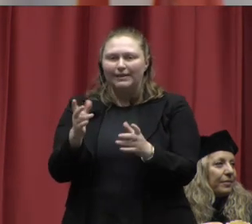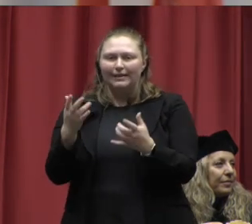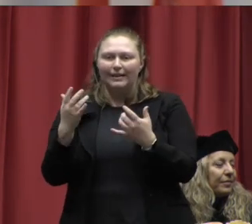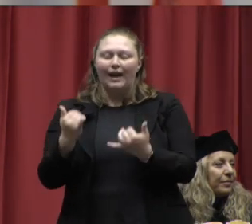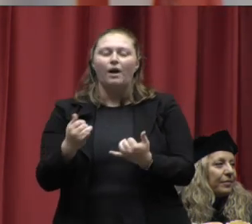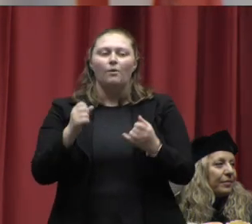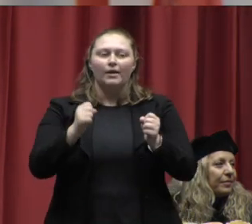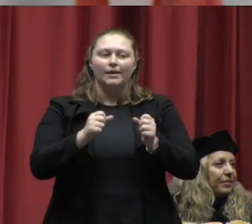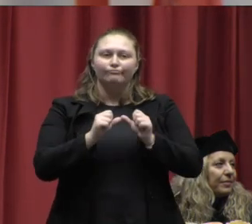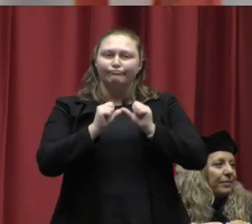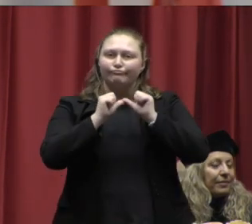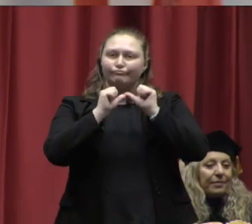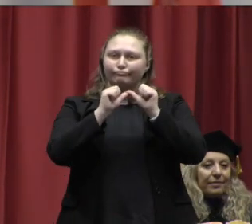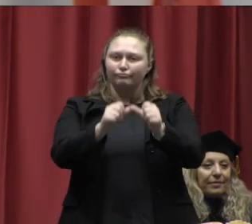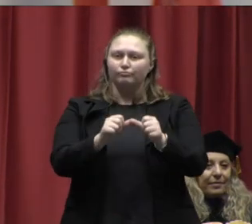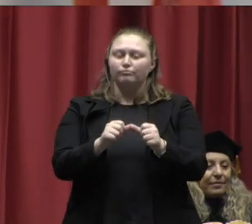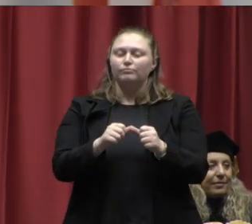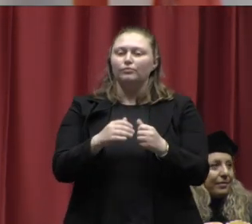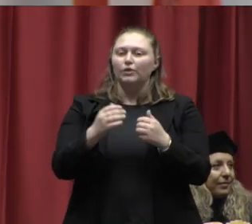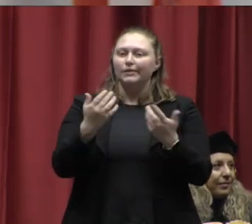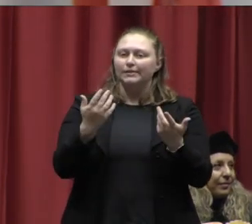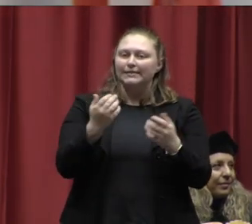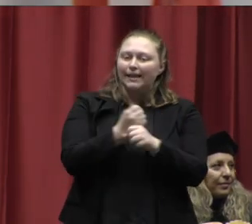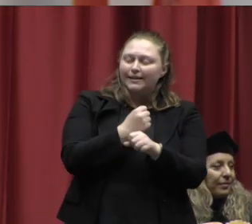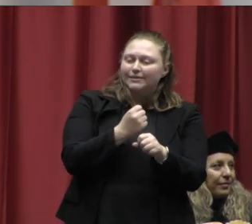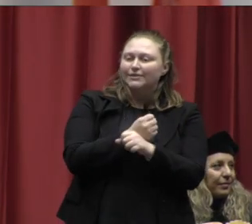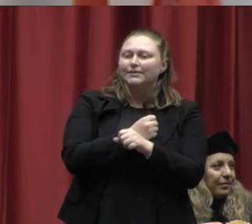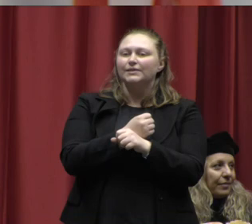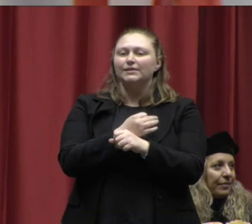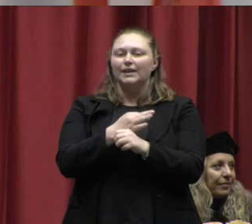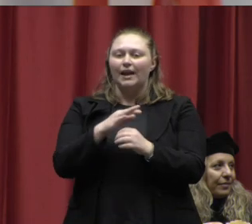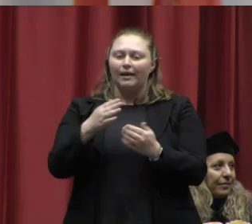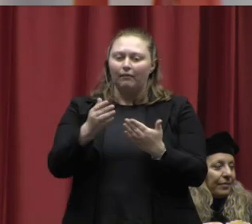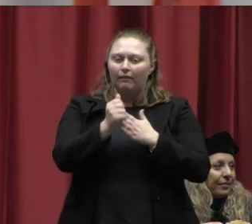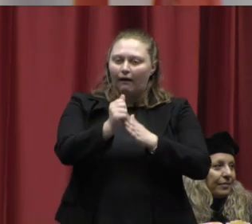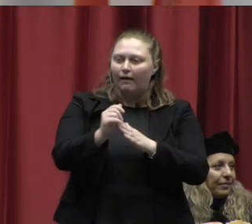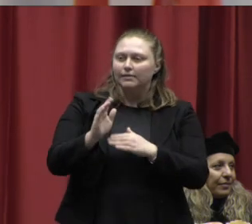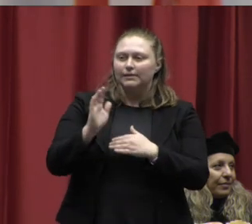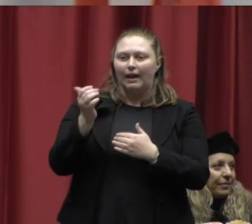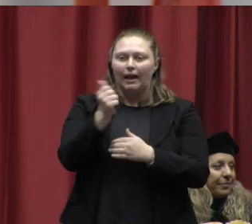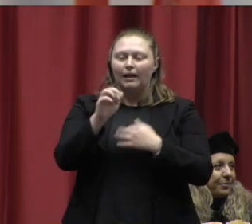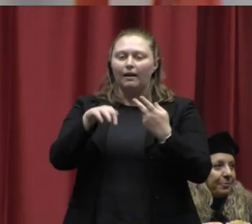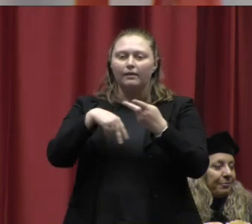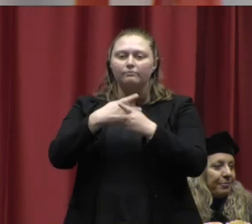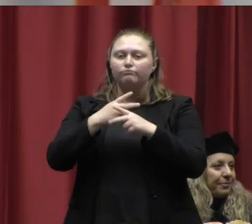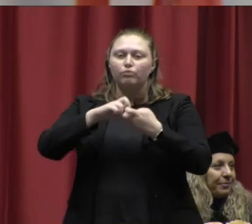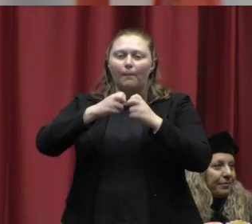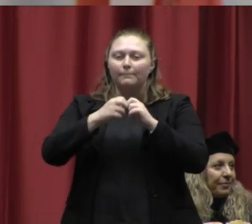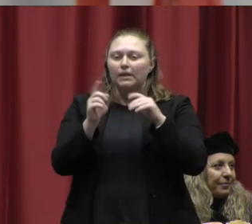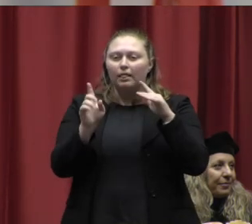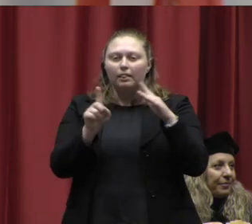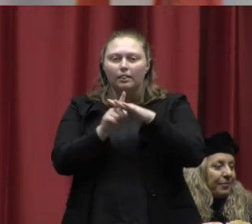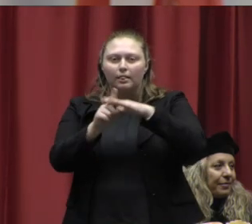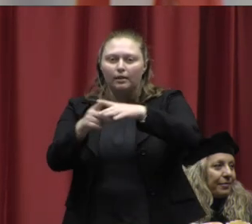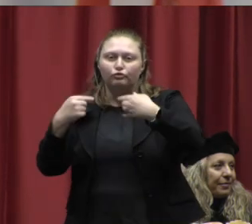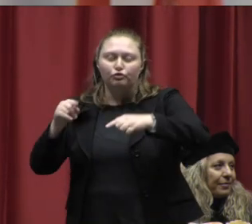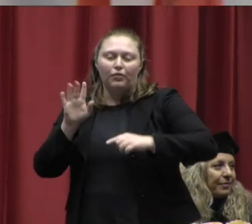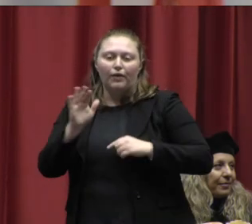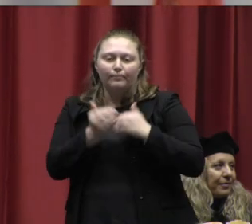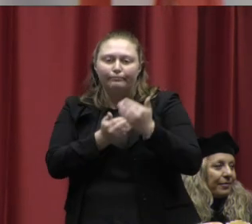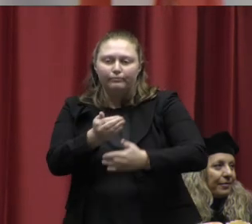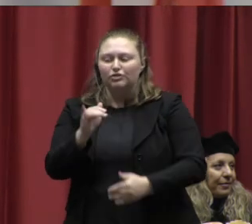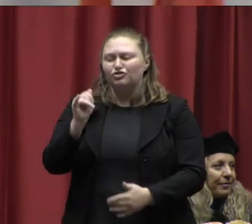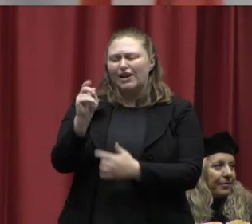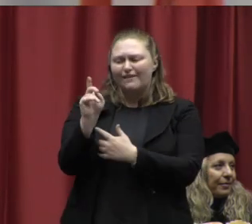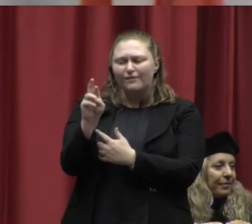best course of action, and guides them around any obstacles they may encounter along the way. Jennifer has